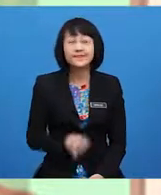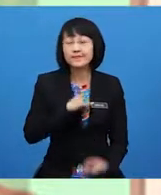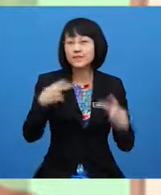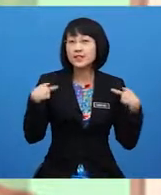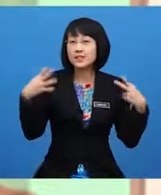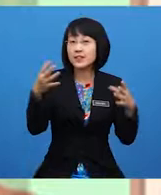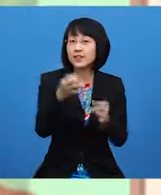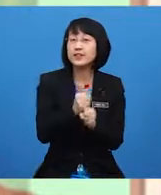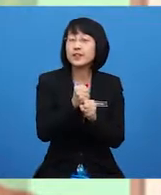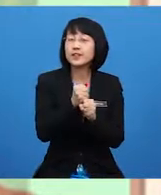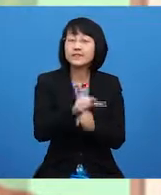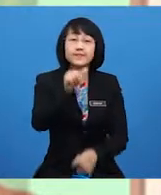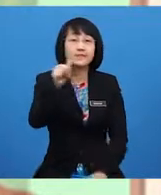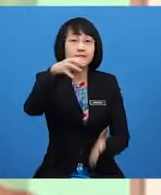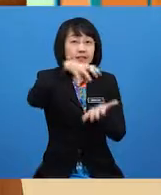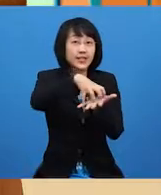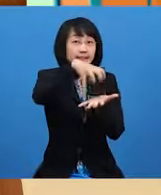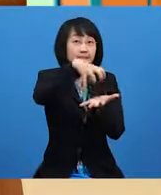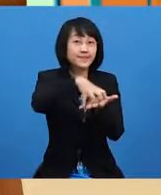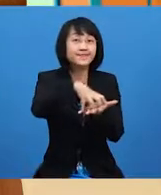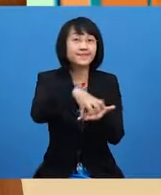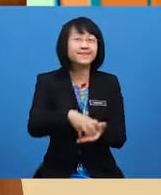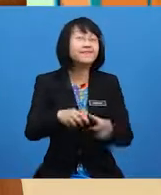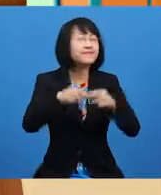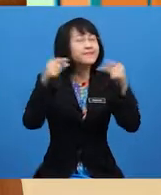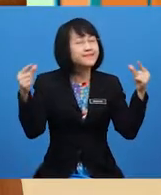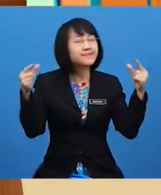I've got a cake. Great.